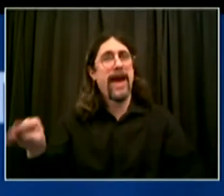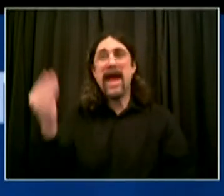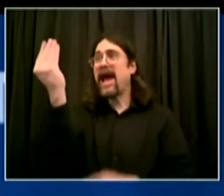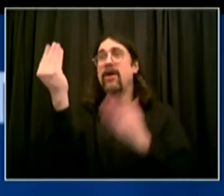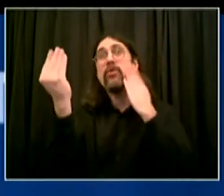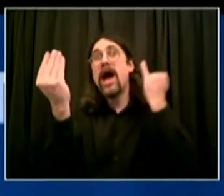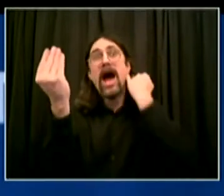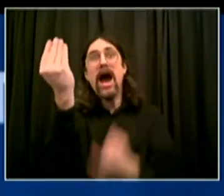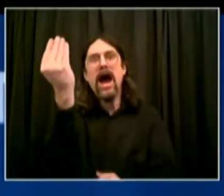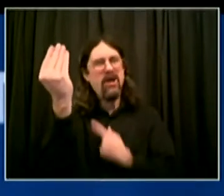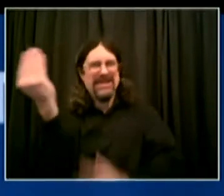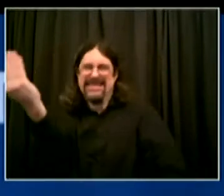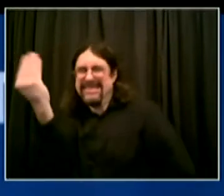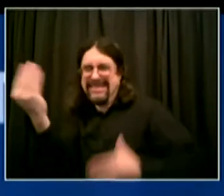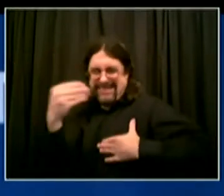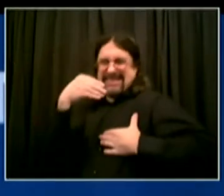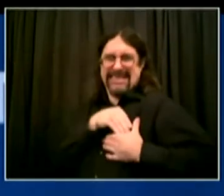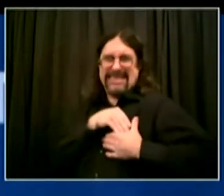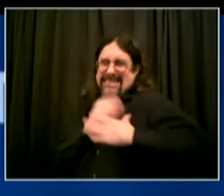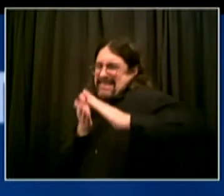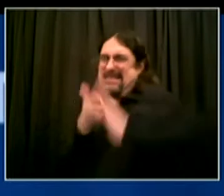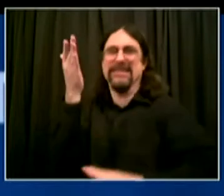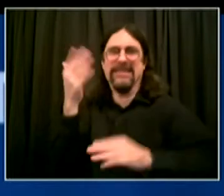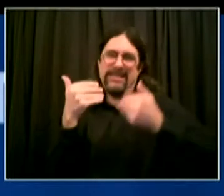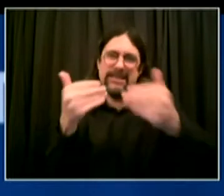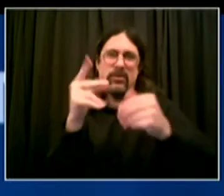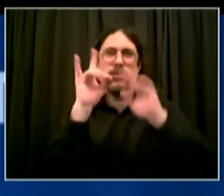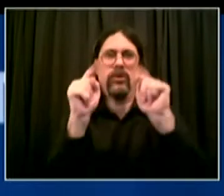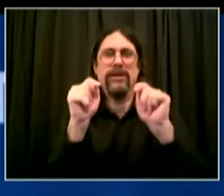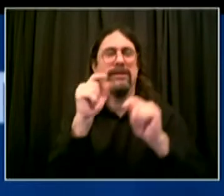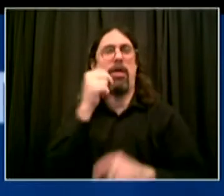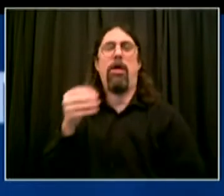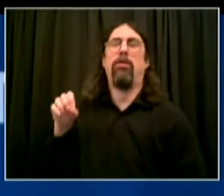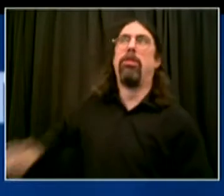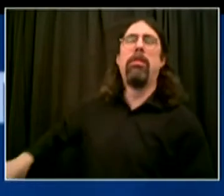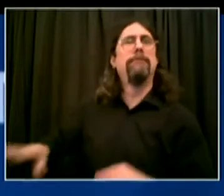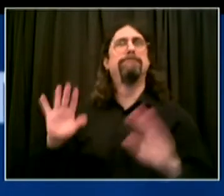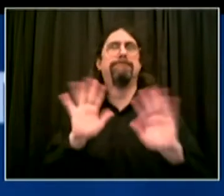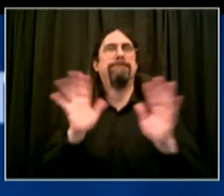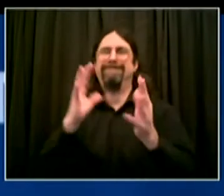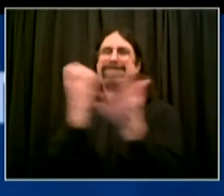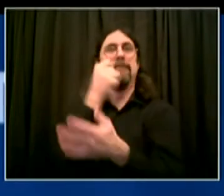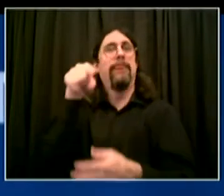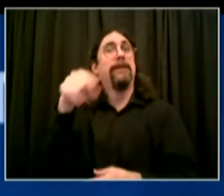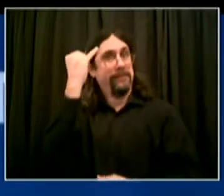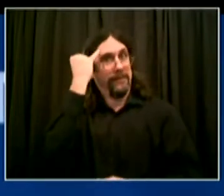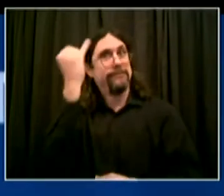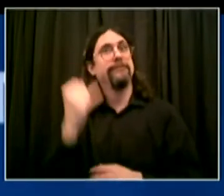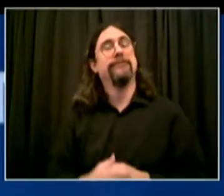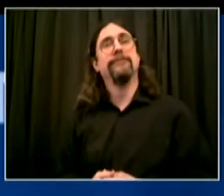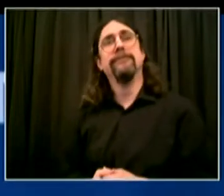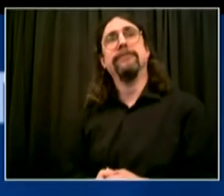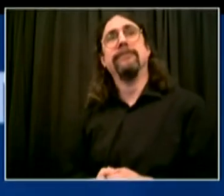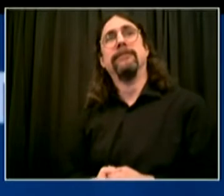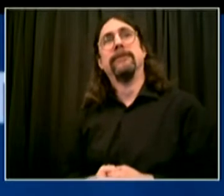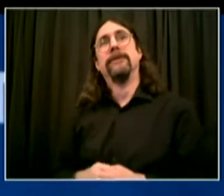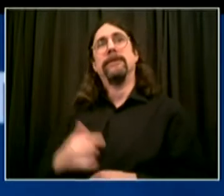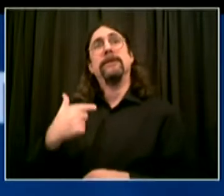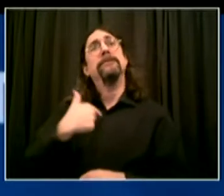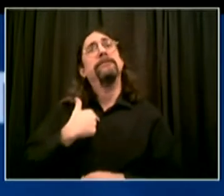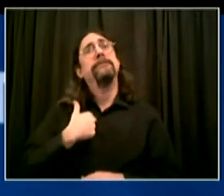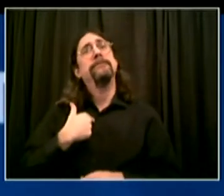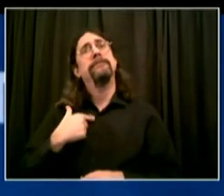Jennifer, as well as Eric, but Jennifer, Arva, and Wes, you know, I asked them to take a chance and trust us